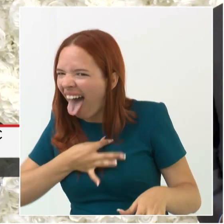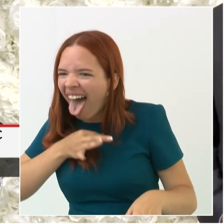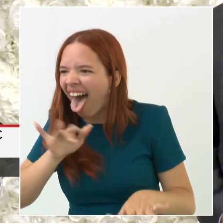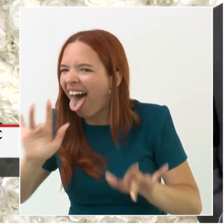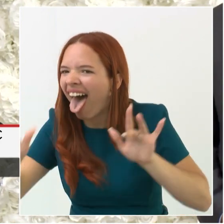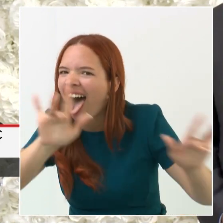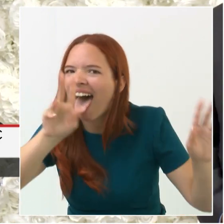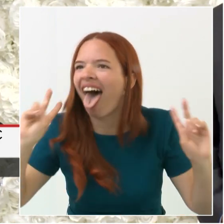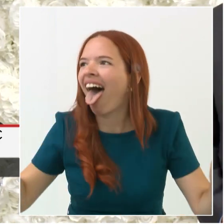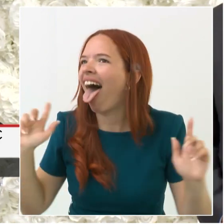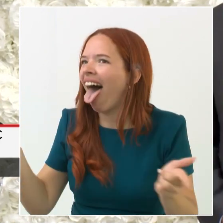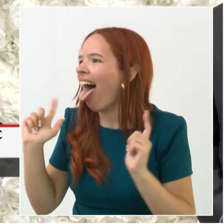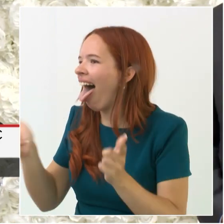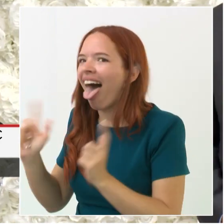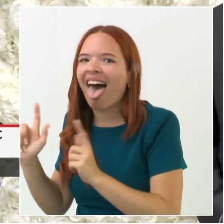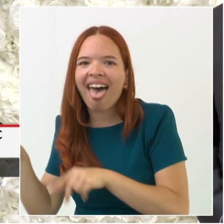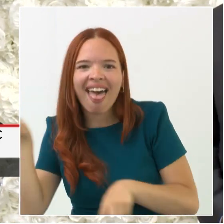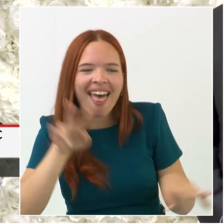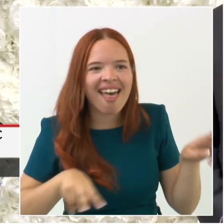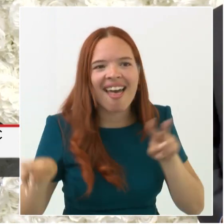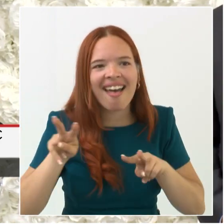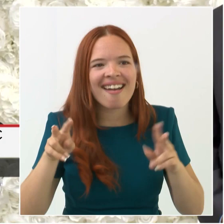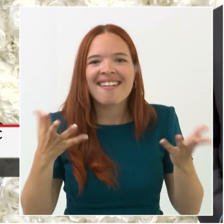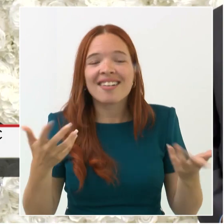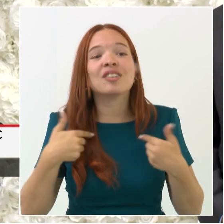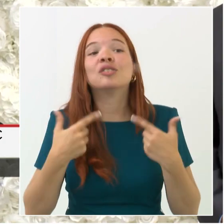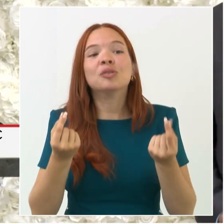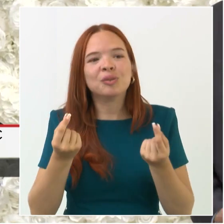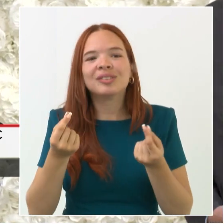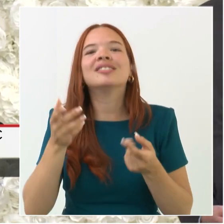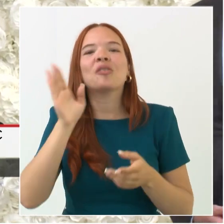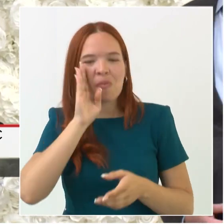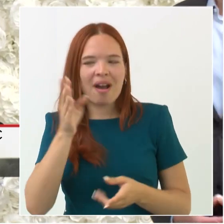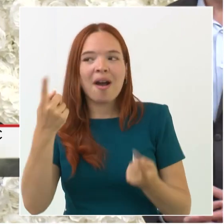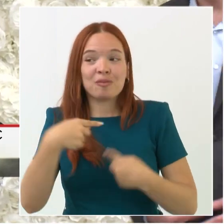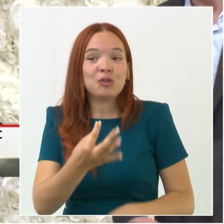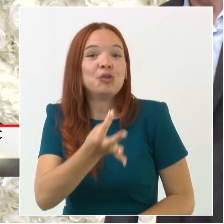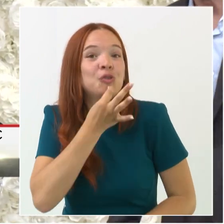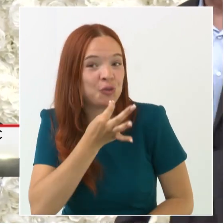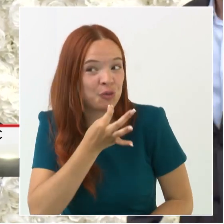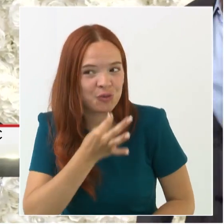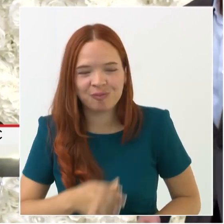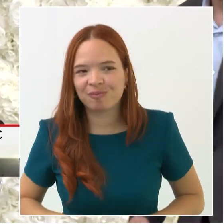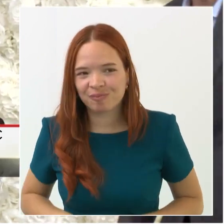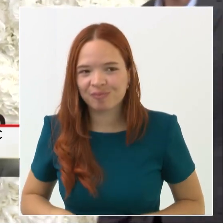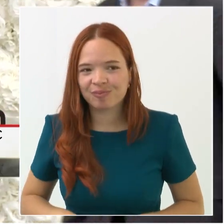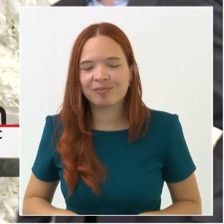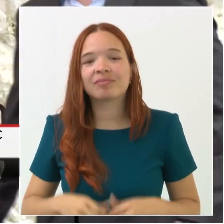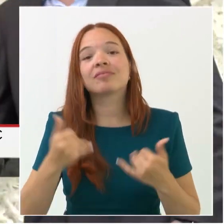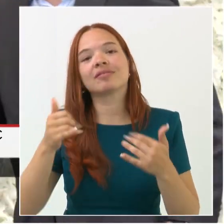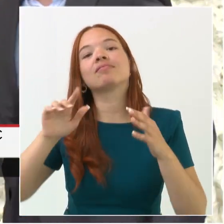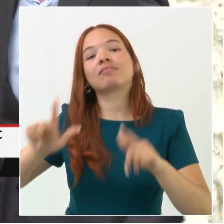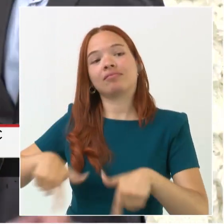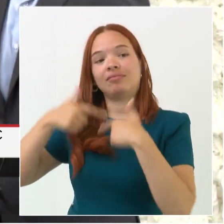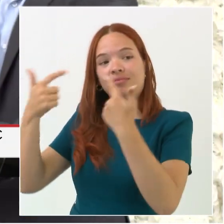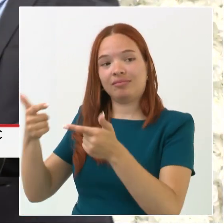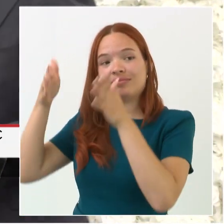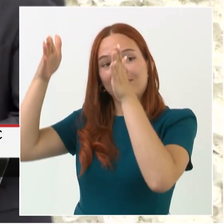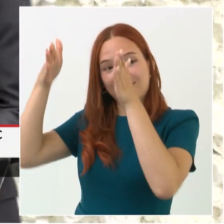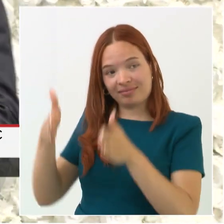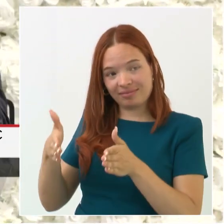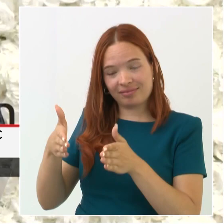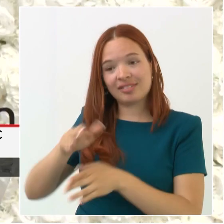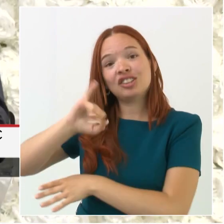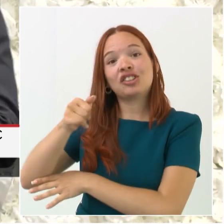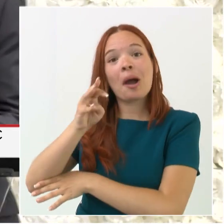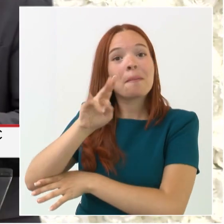Polestar 3 here in North America. With that, I believe I'm handing it back over to Jamie. Yep. Take us through. Thank you, everyone. All right. Thank you